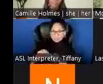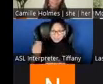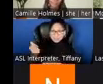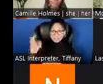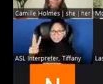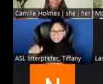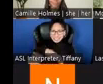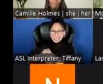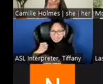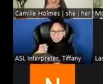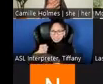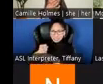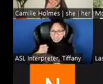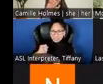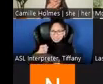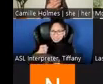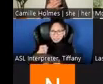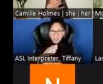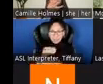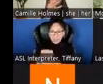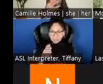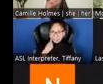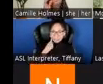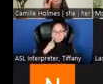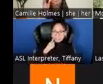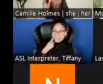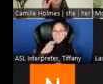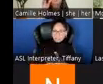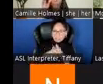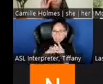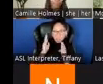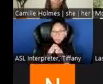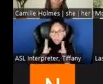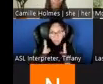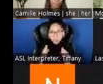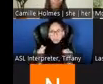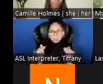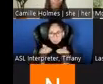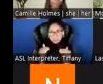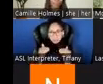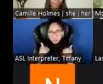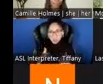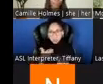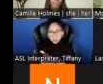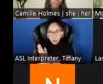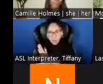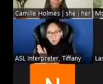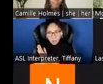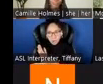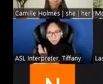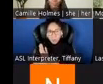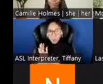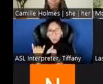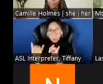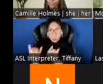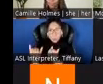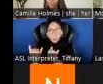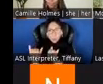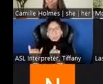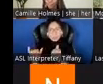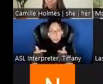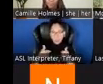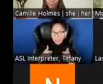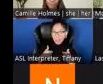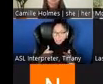think about housing, in the last few years as a human right and someone being in the movement again, right? And so that's that